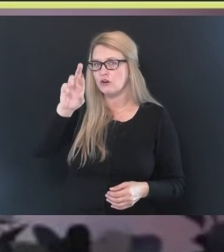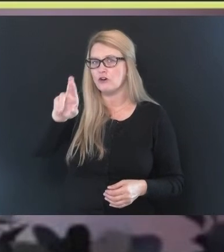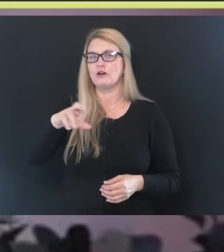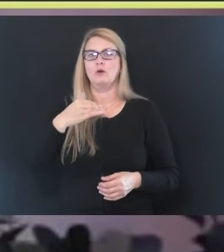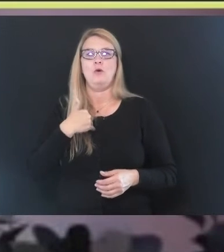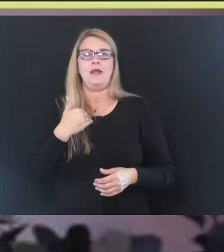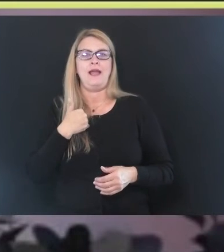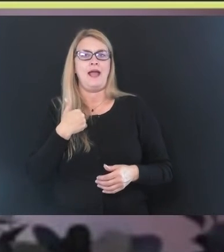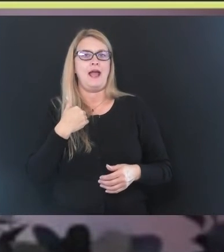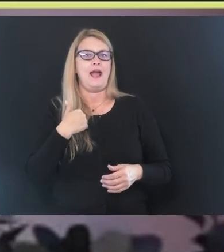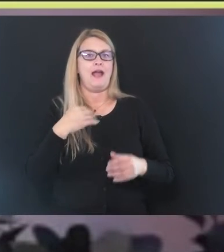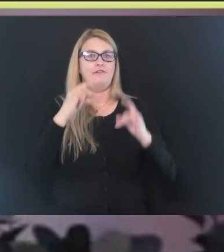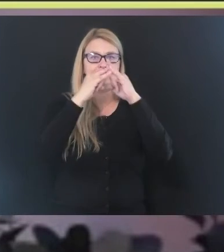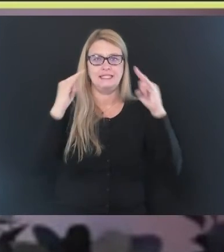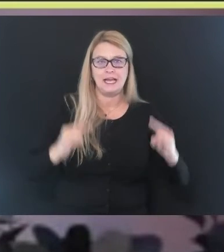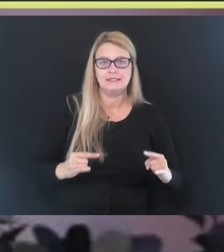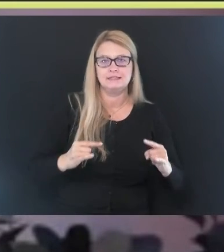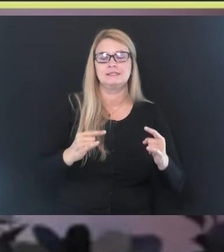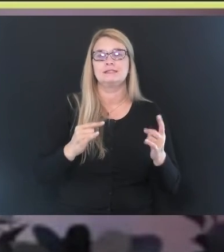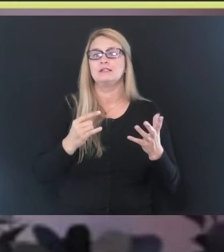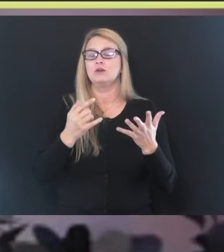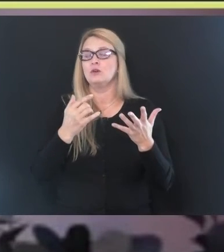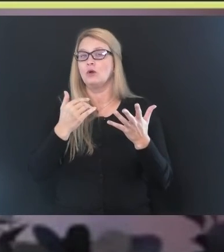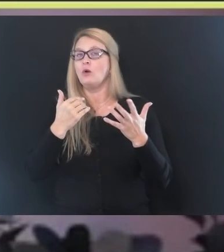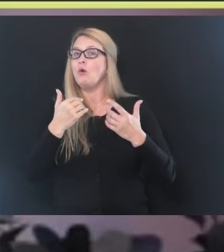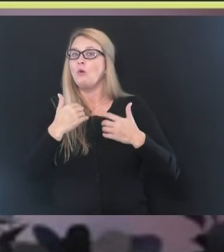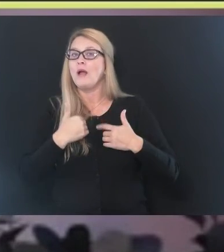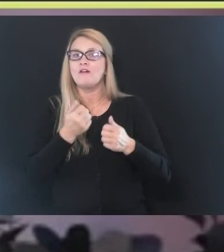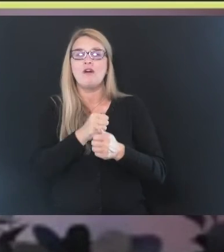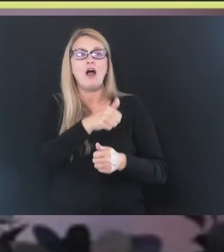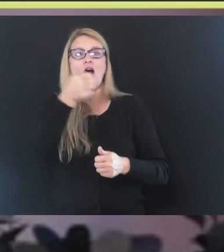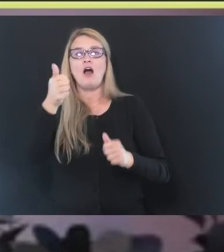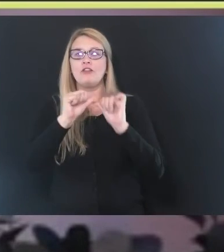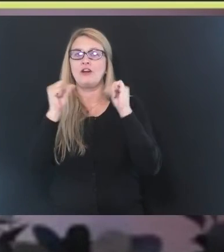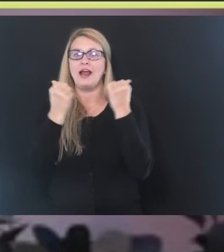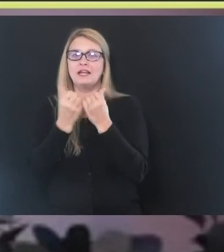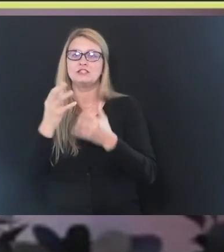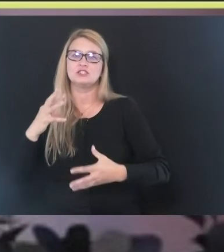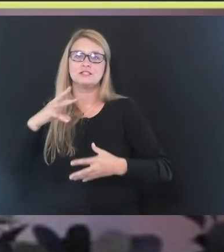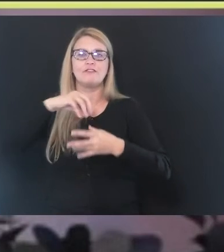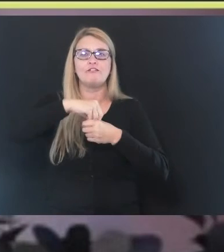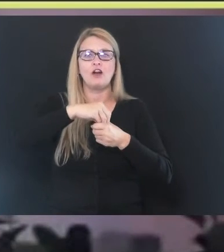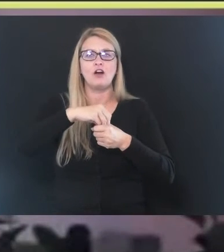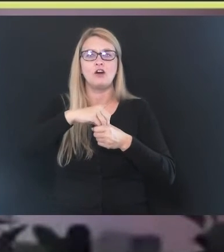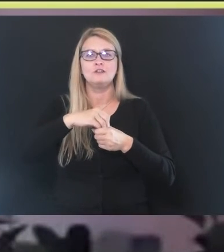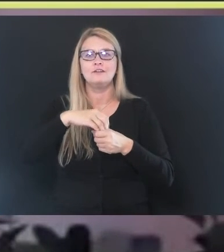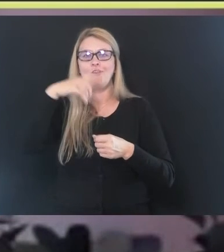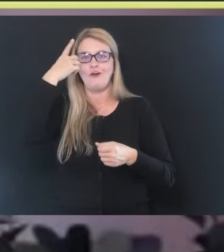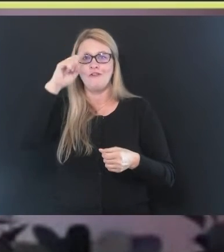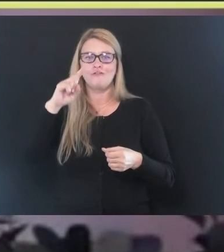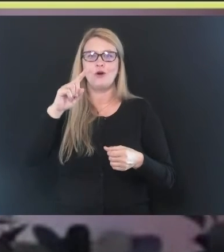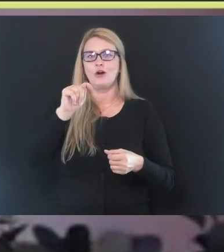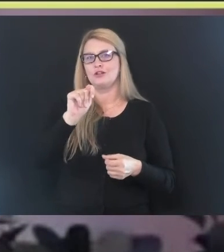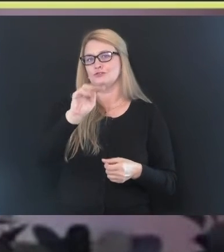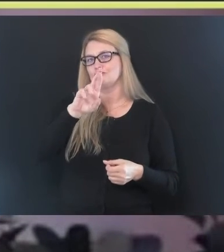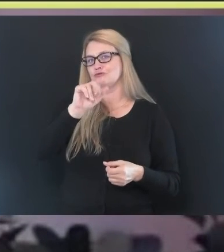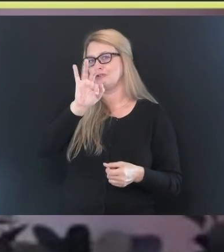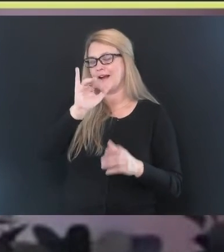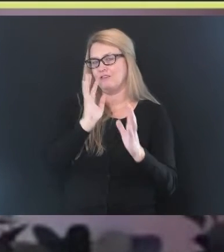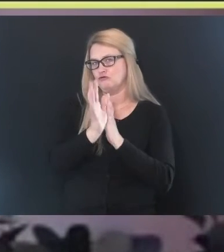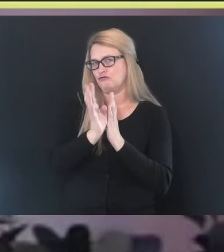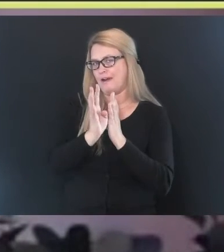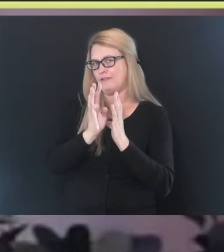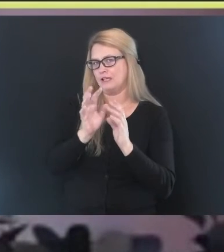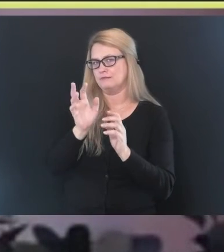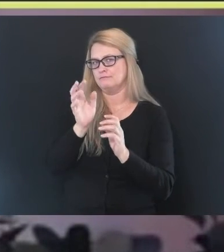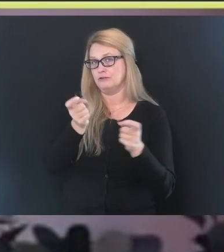local 911 and emergency management to incorporate other agencies in this as well, as far as traffic control and generalized safety.